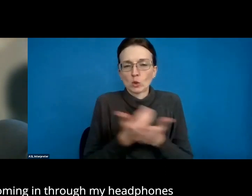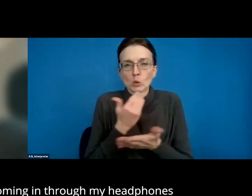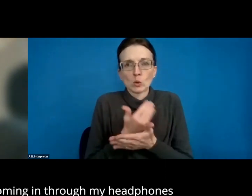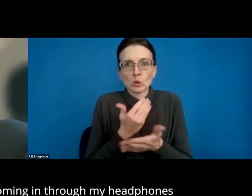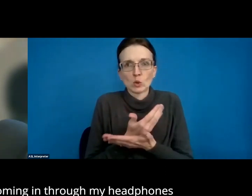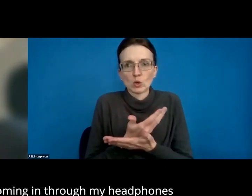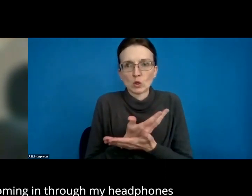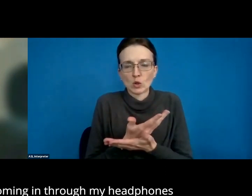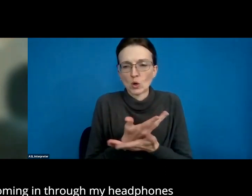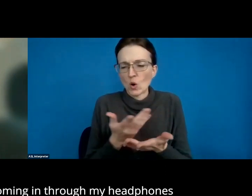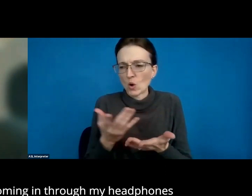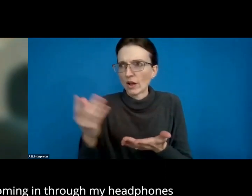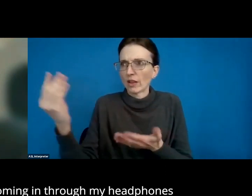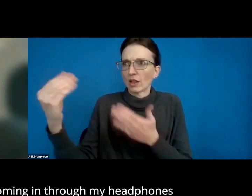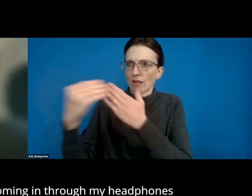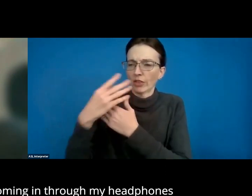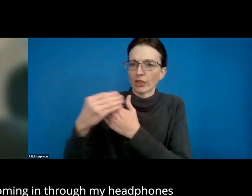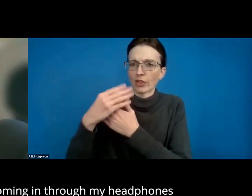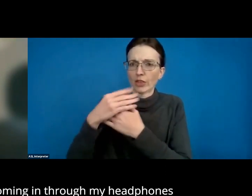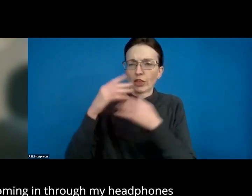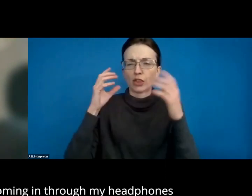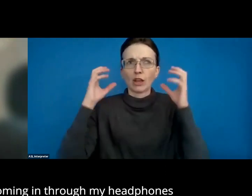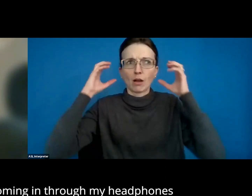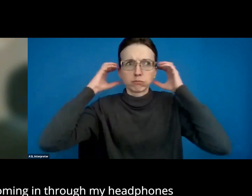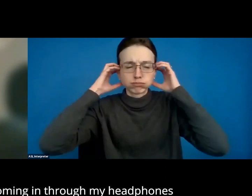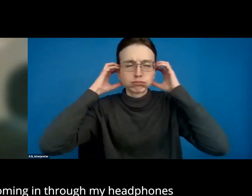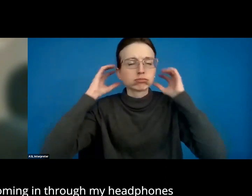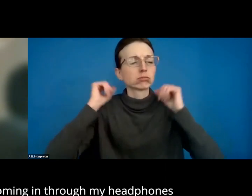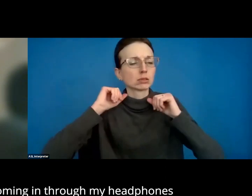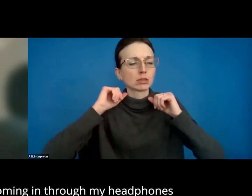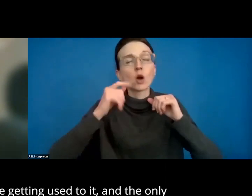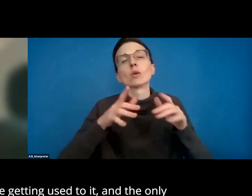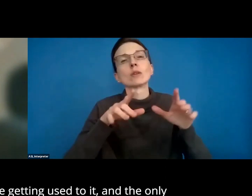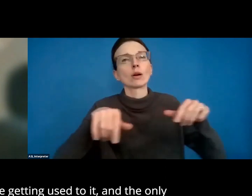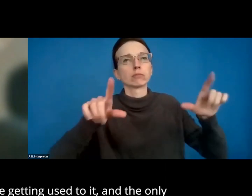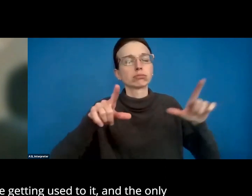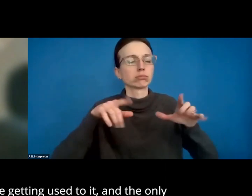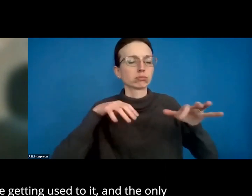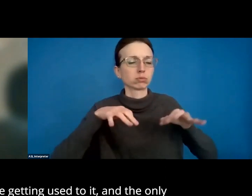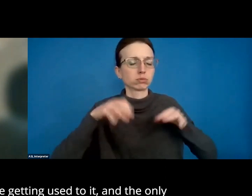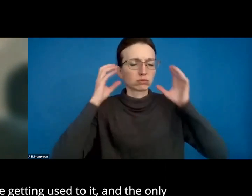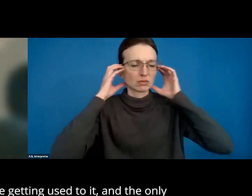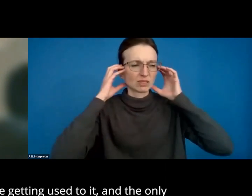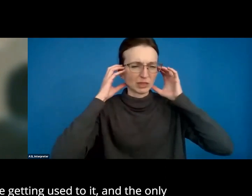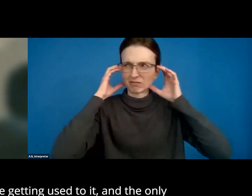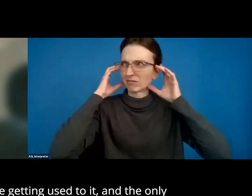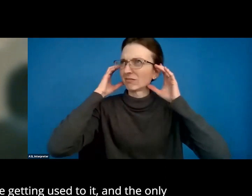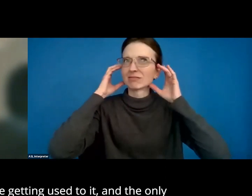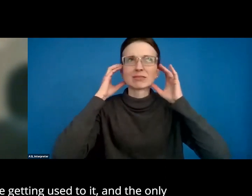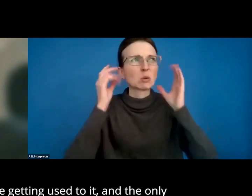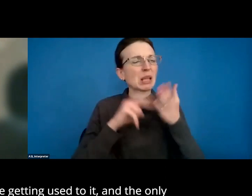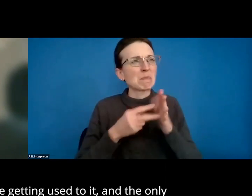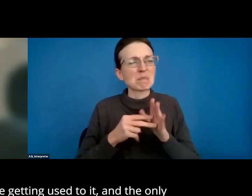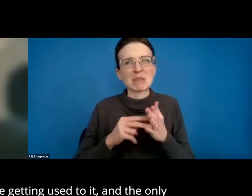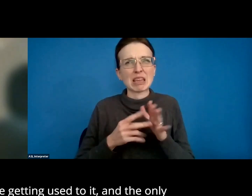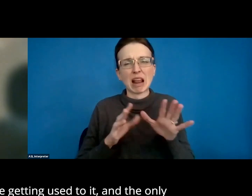understand the voices that were coming in through my headphones describing my computer screen. I had such a hard time getting